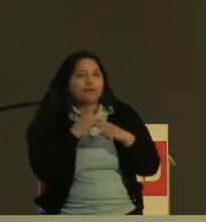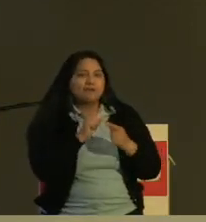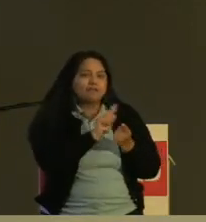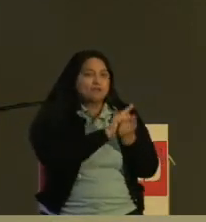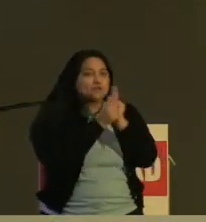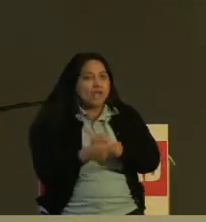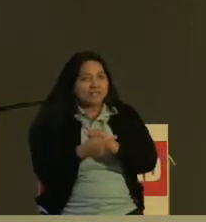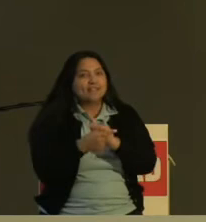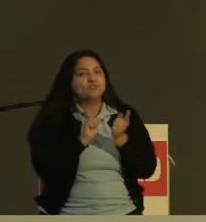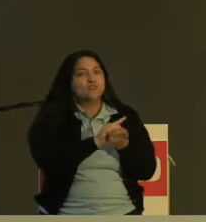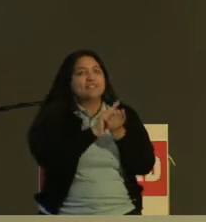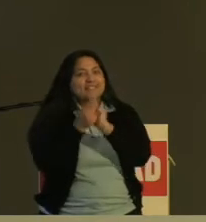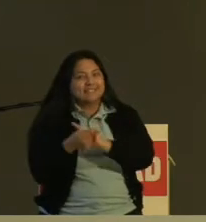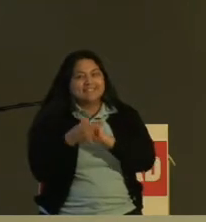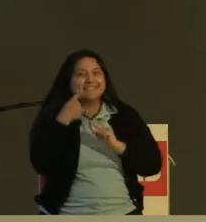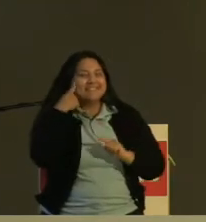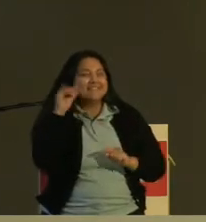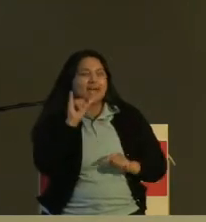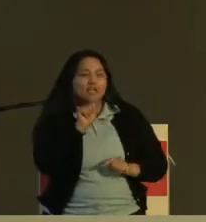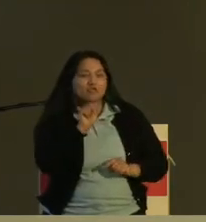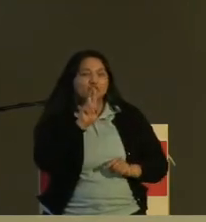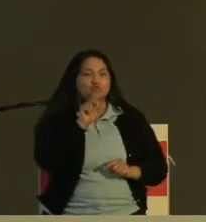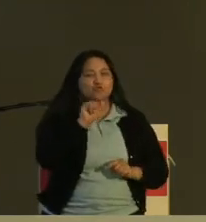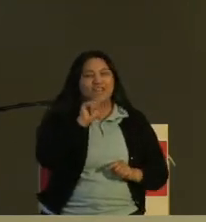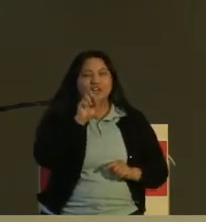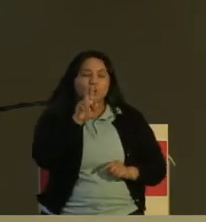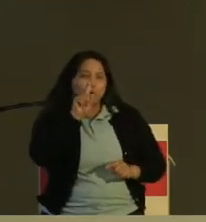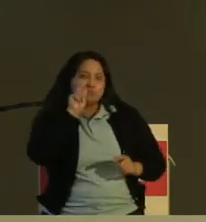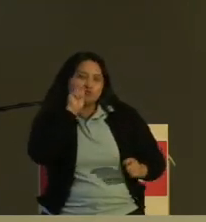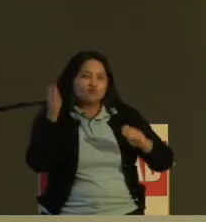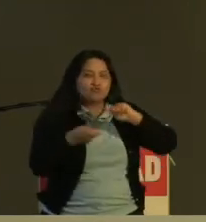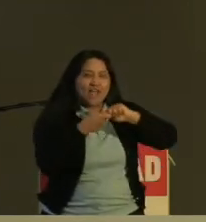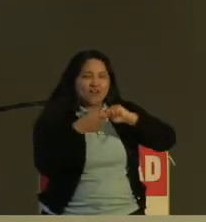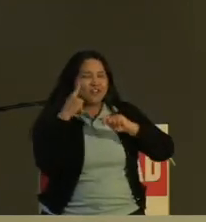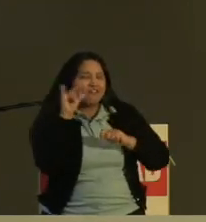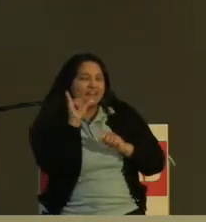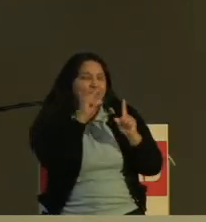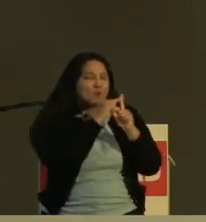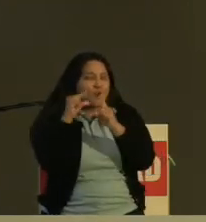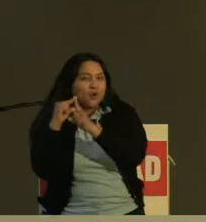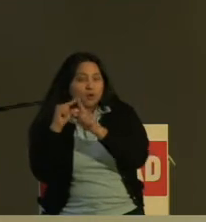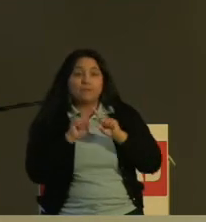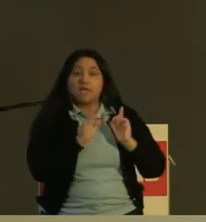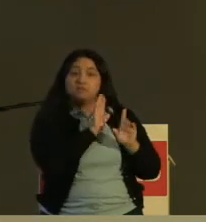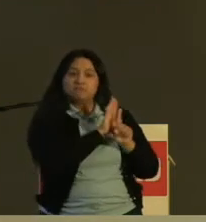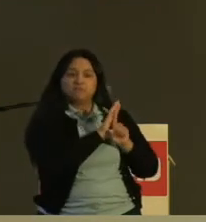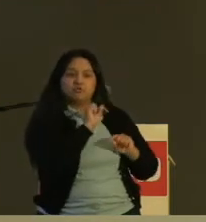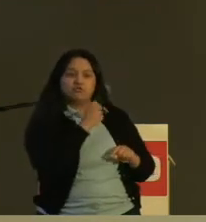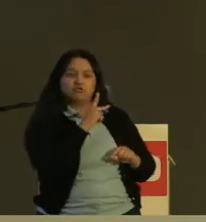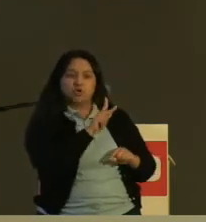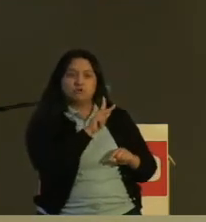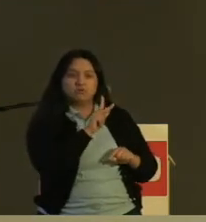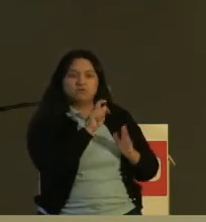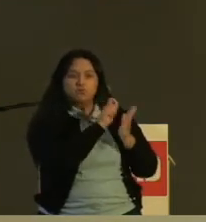traditore, translator, traitor. But here, this is what you wrote, Shuk. I'll read it